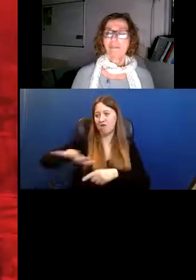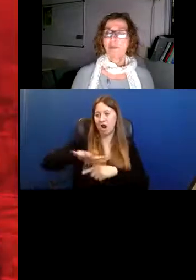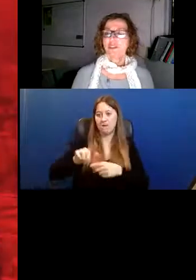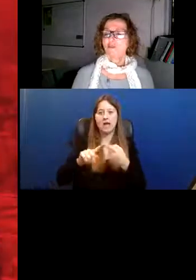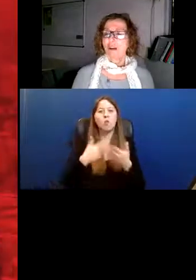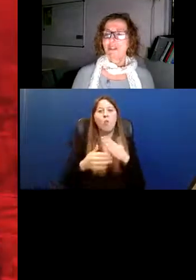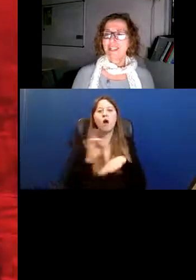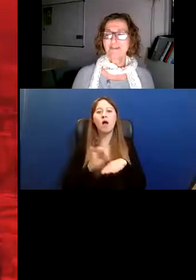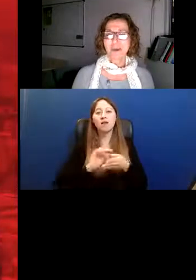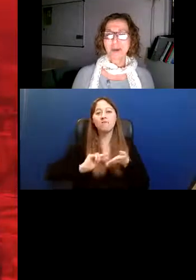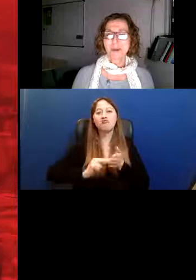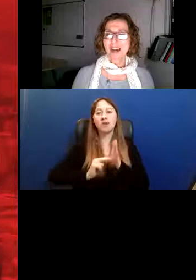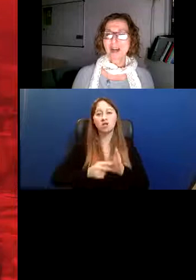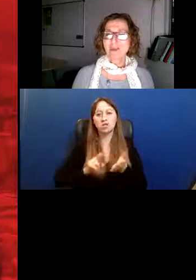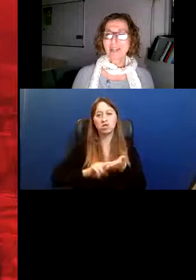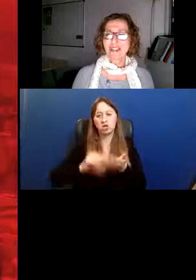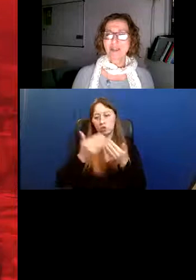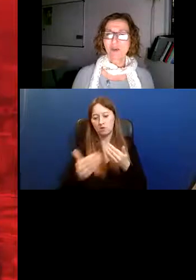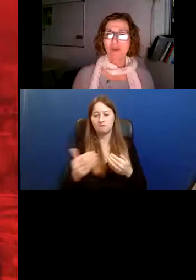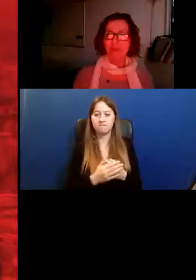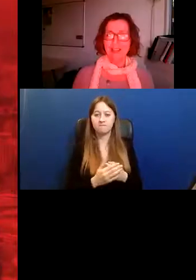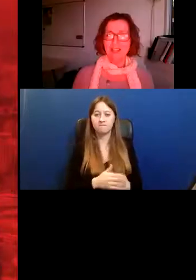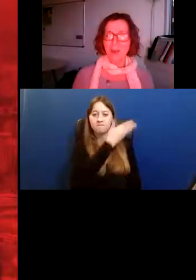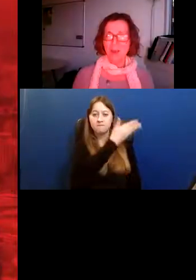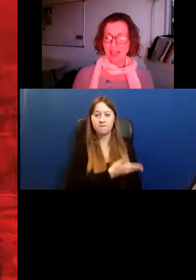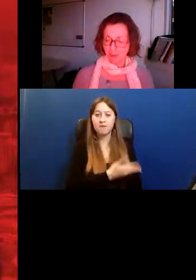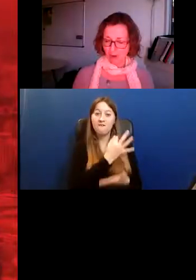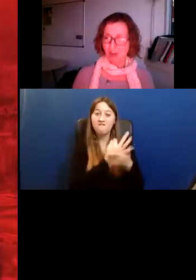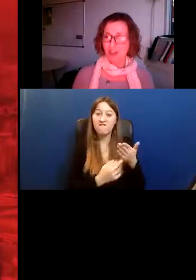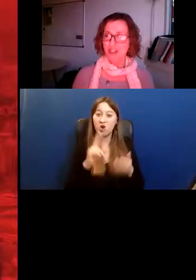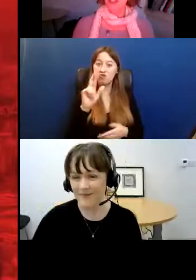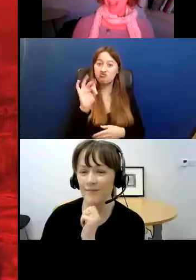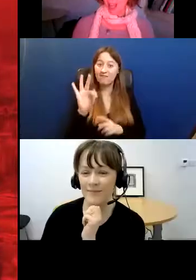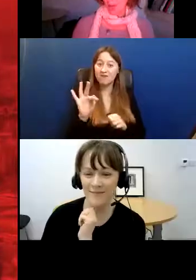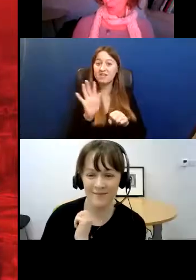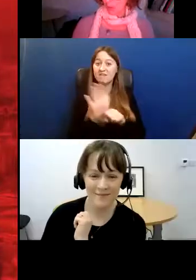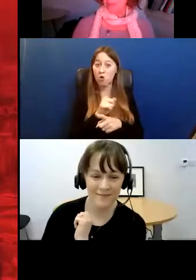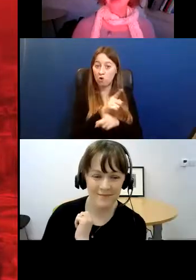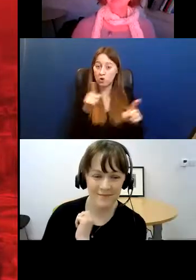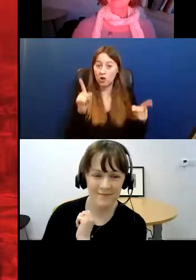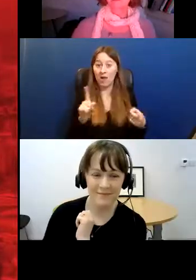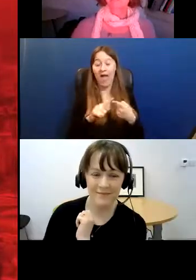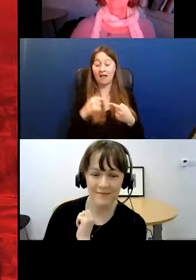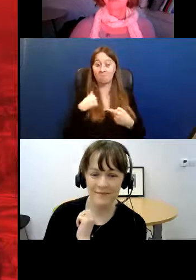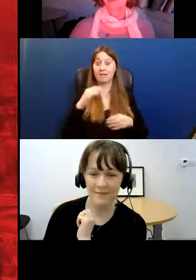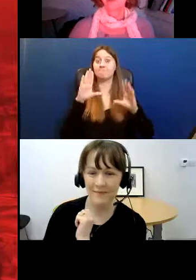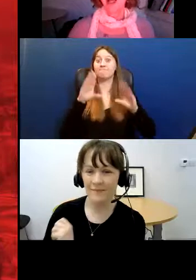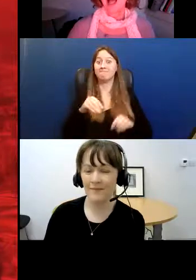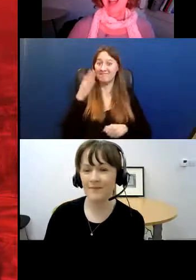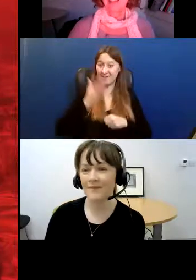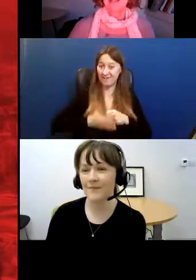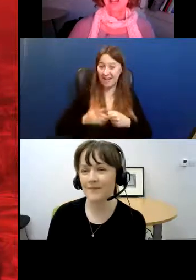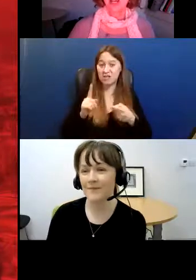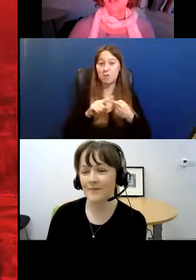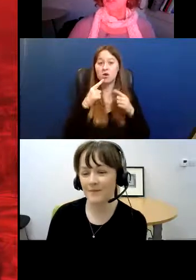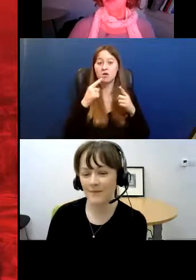A few additional references for you, but that's all from me, so thank you very much. I will make the slides available,